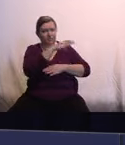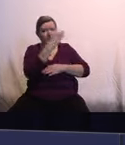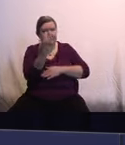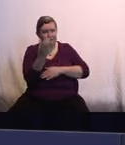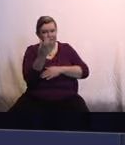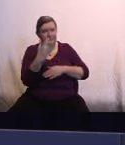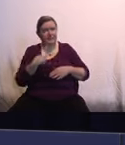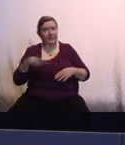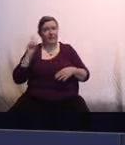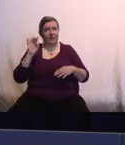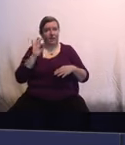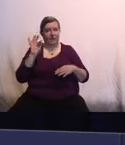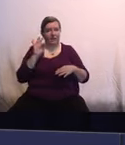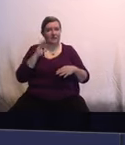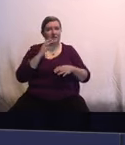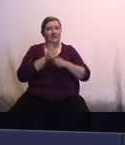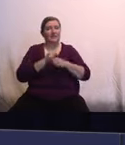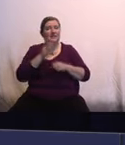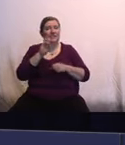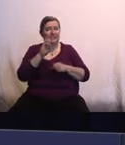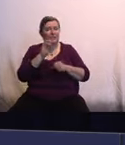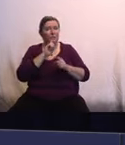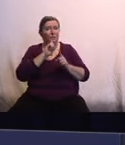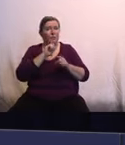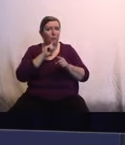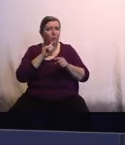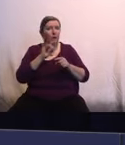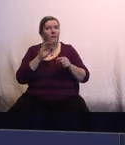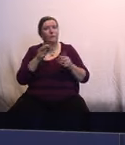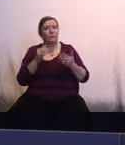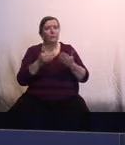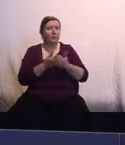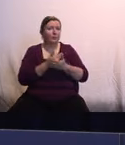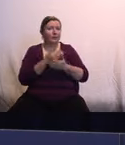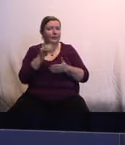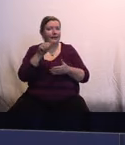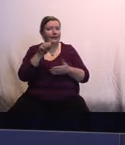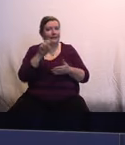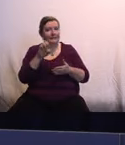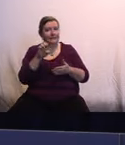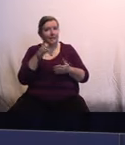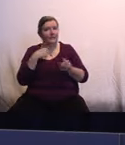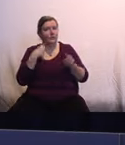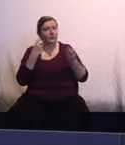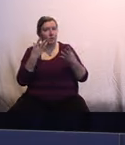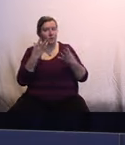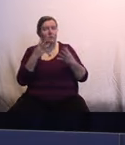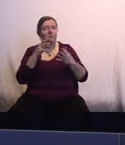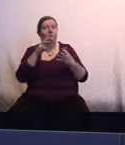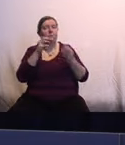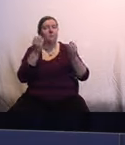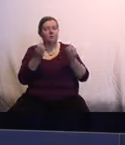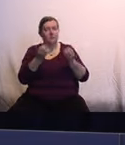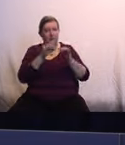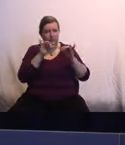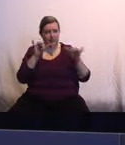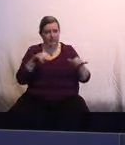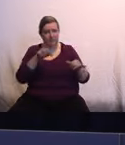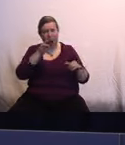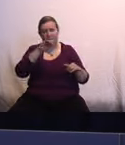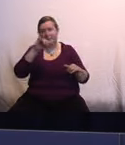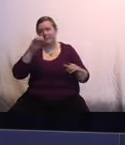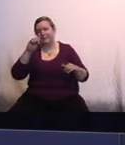we received 6 reports of new cases of multi-system inflammatory syndrome in children, the